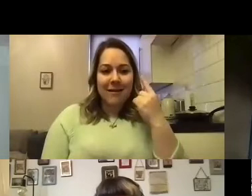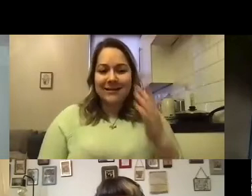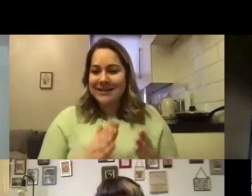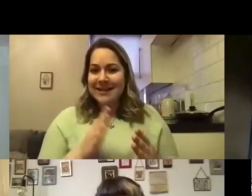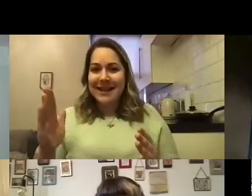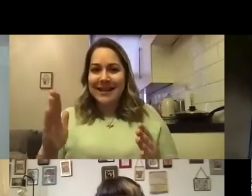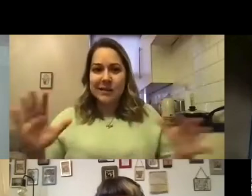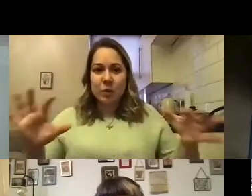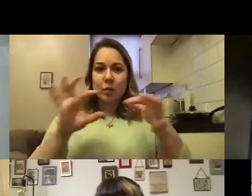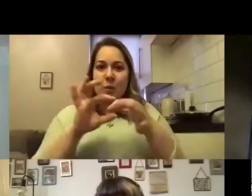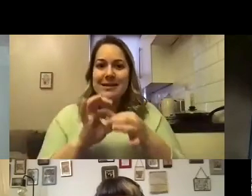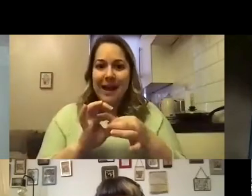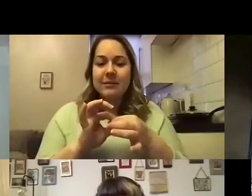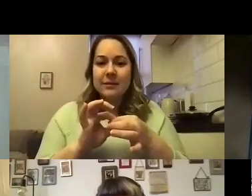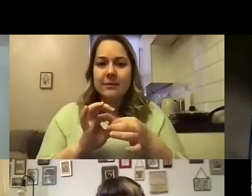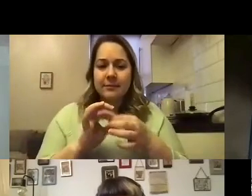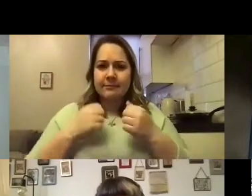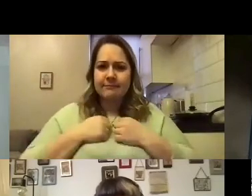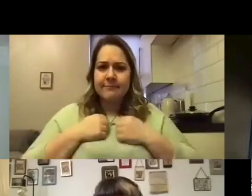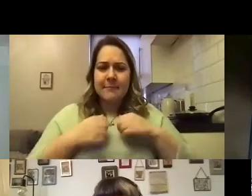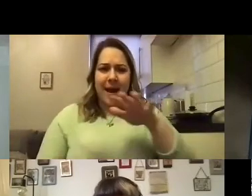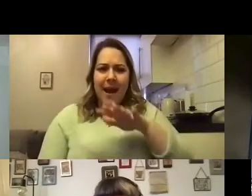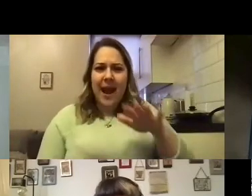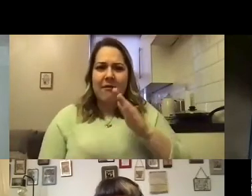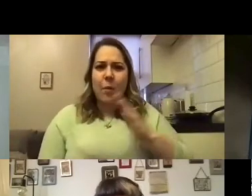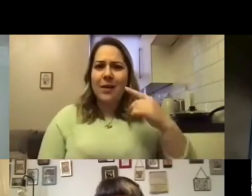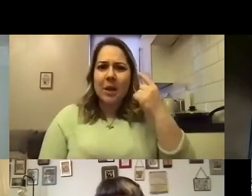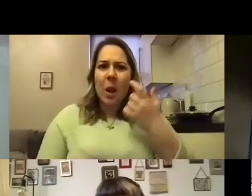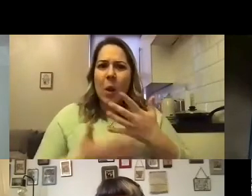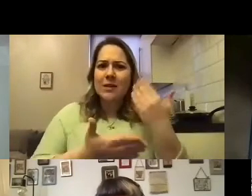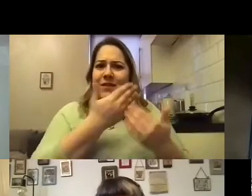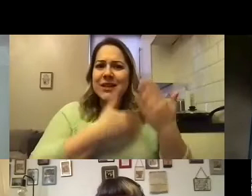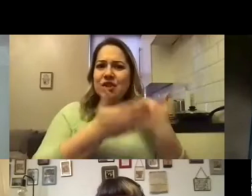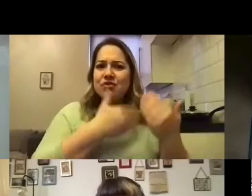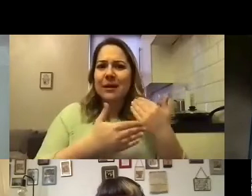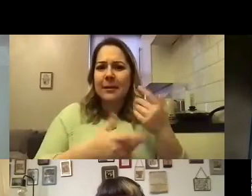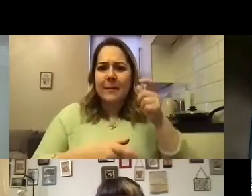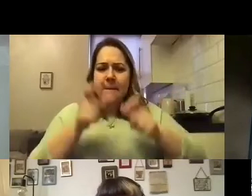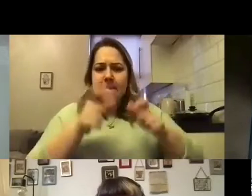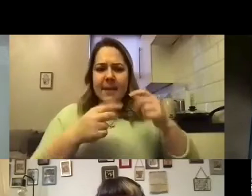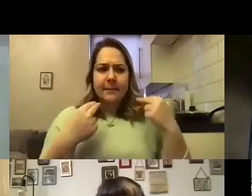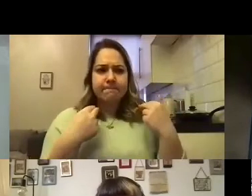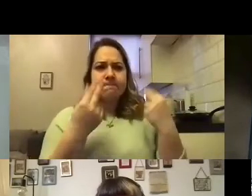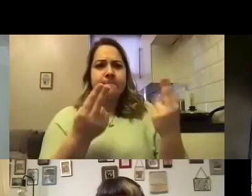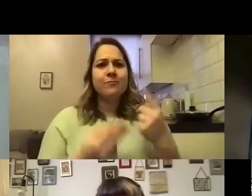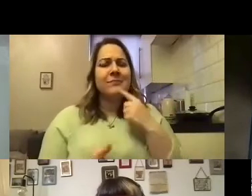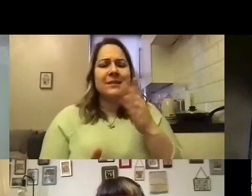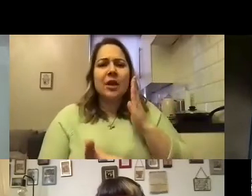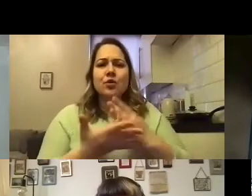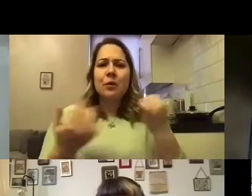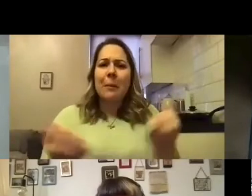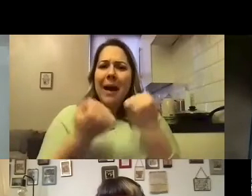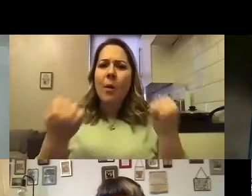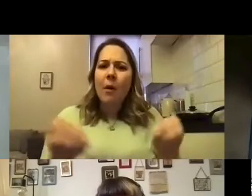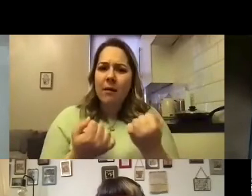rich history in West London where I am, of uprisings, of people standing up against, you know, speaking truth to power.